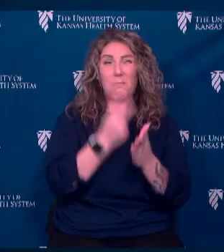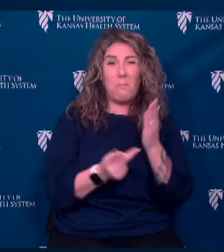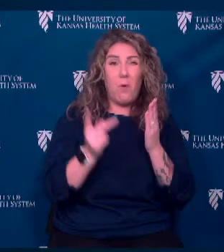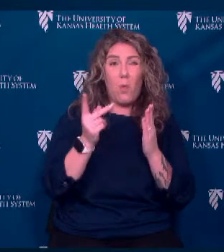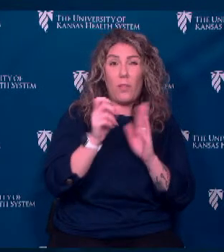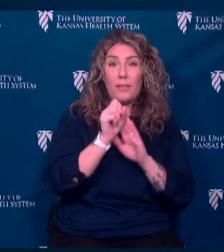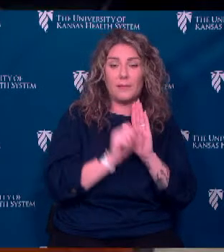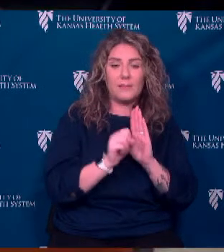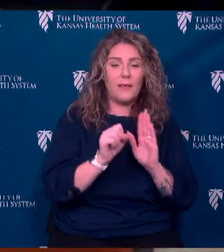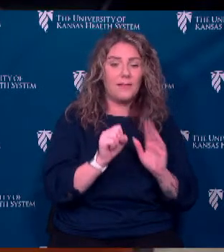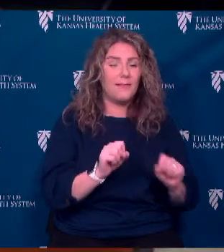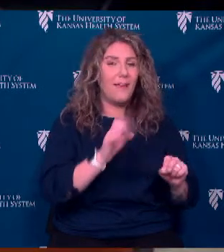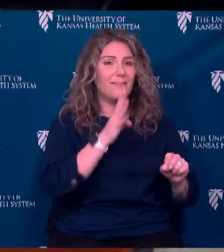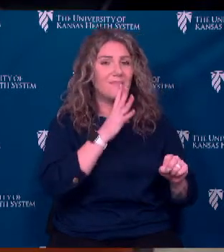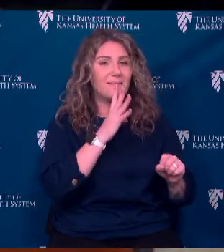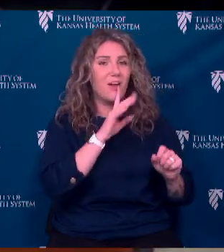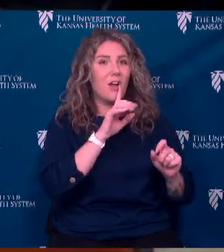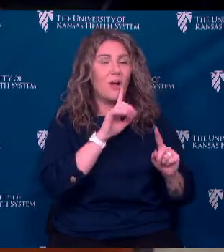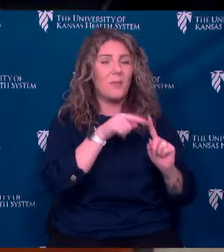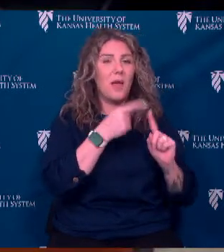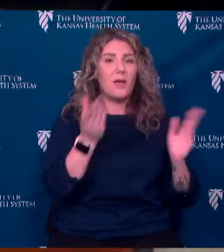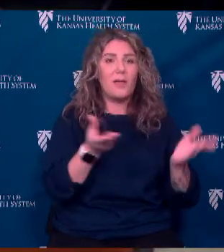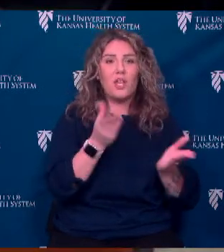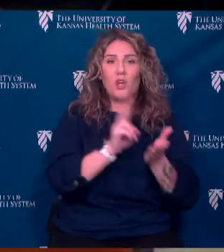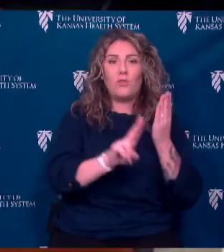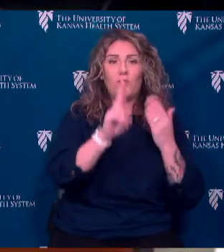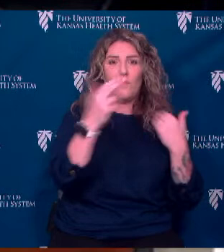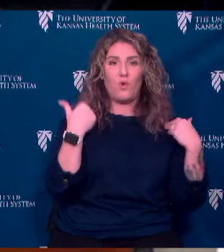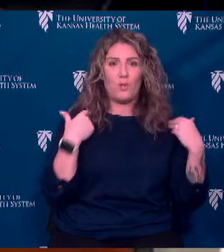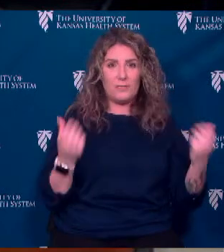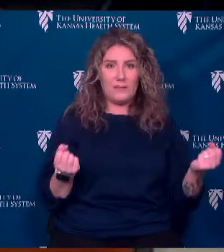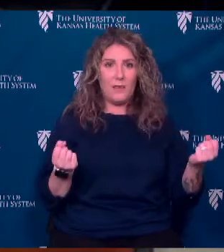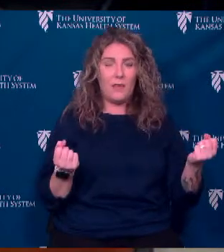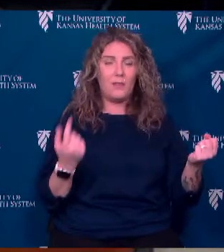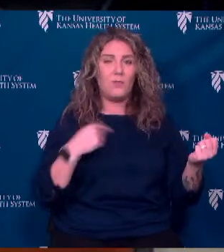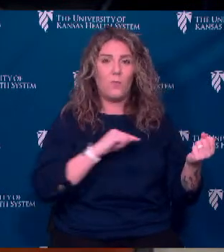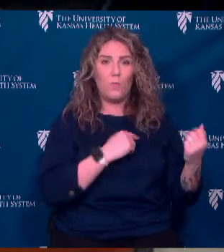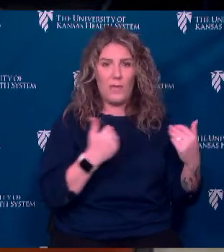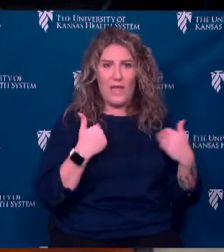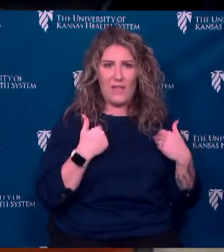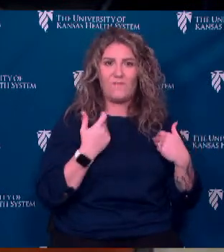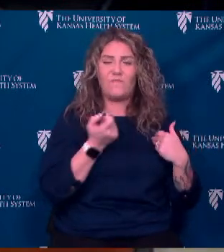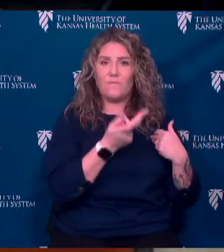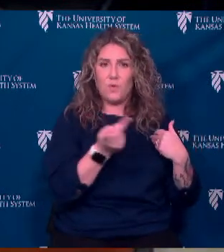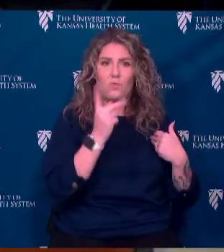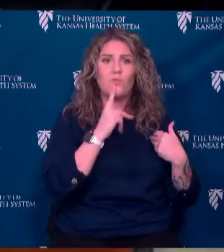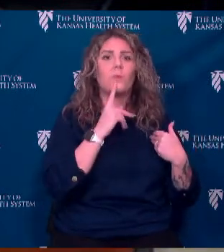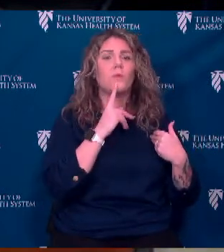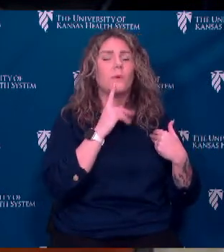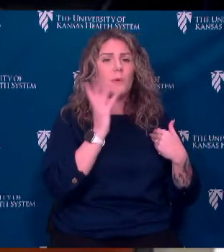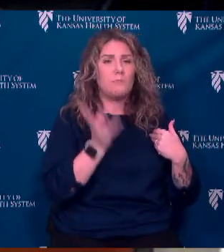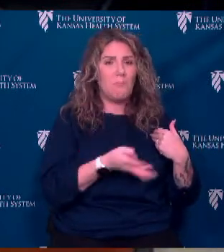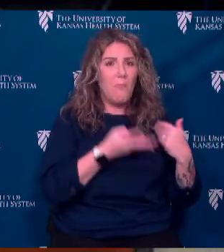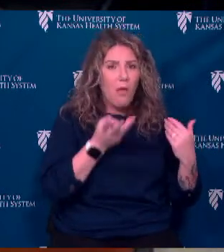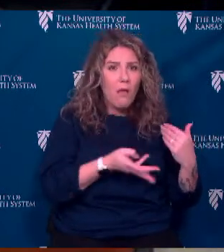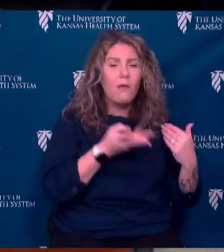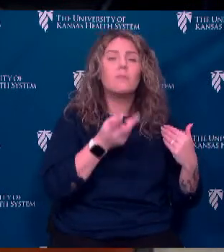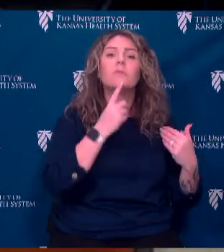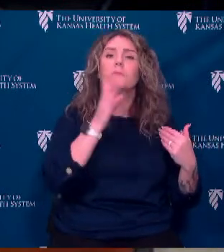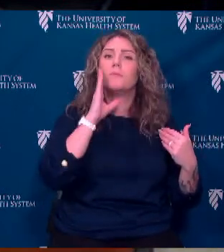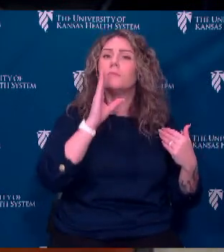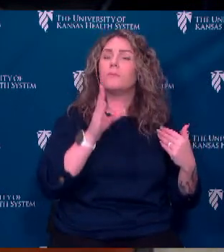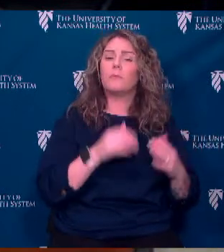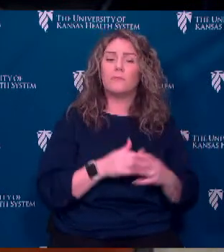Yeah, I could talk about here at University Health. We do have some sotrovimab. We have been administering it. We are